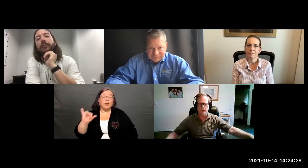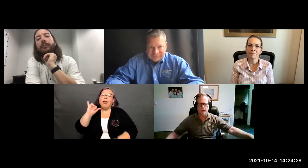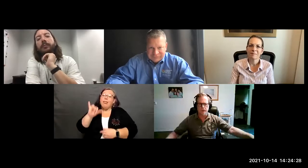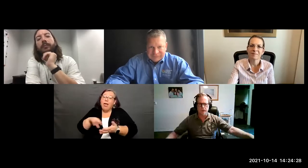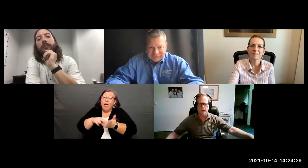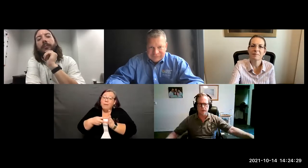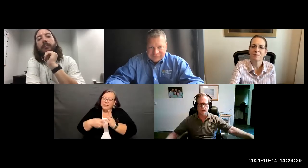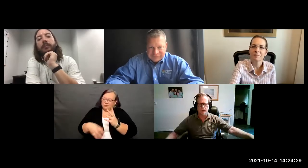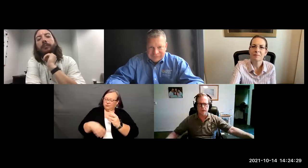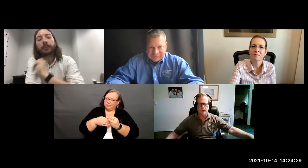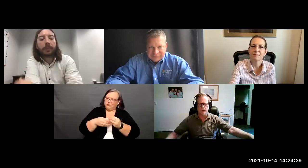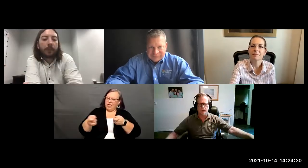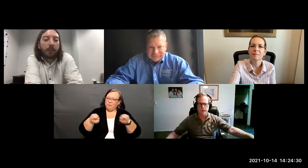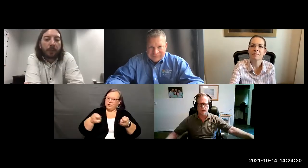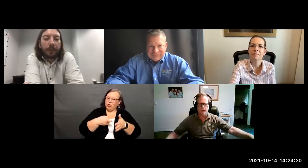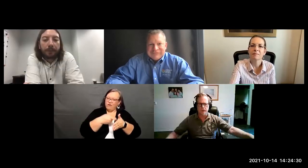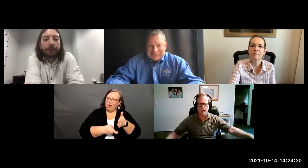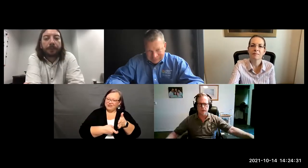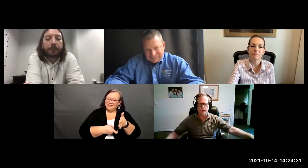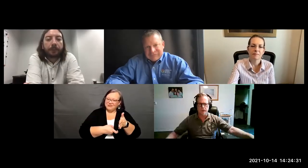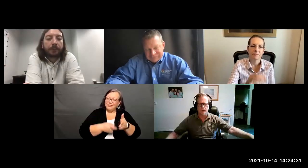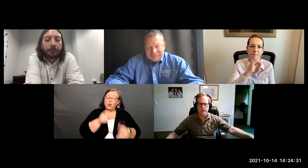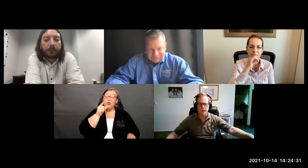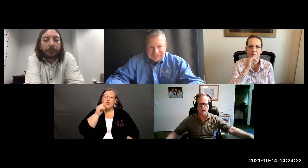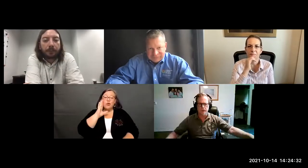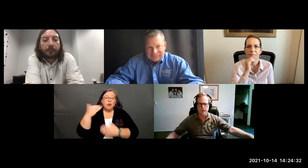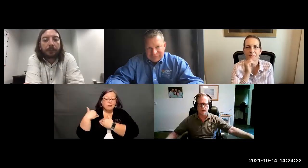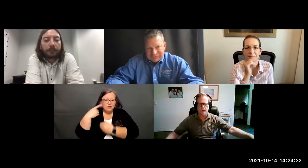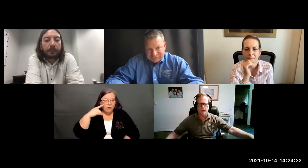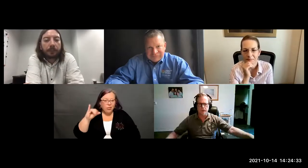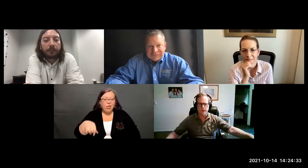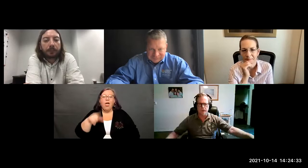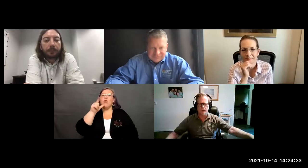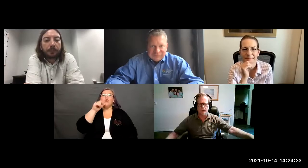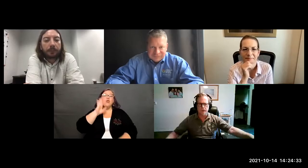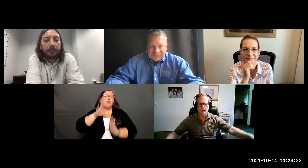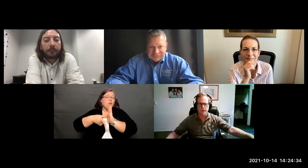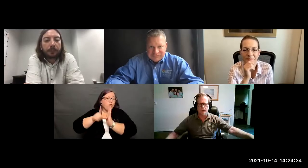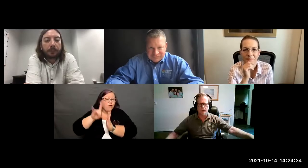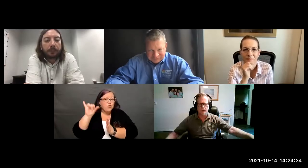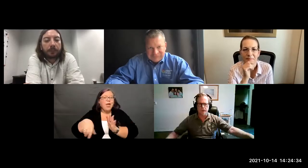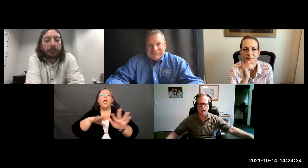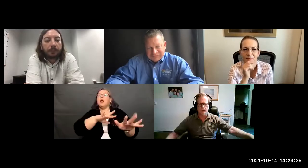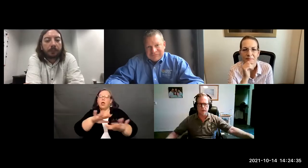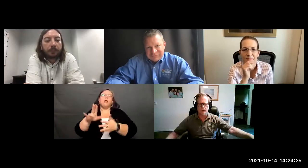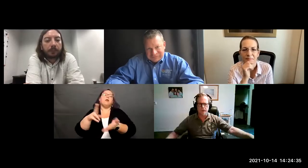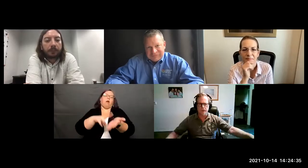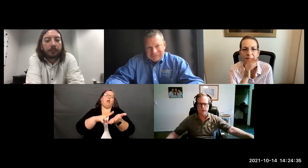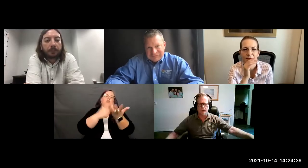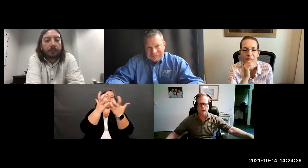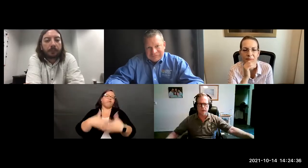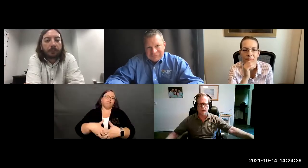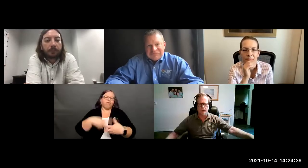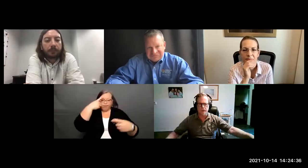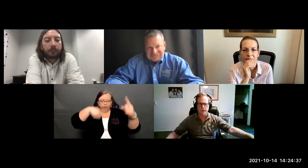bear that and who's going to review that is something that'll have to be worked out in the contract. But